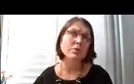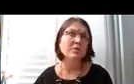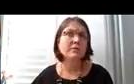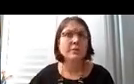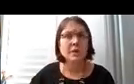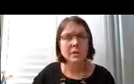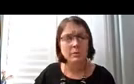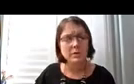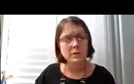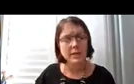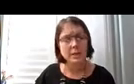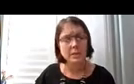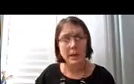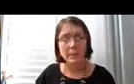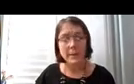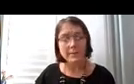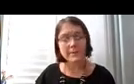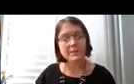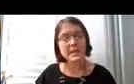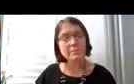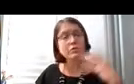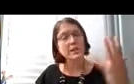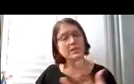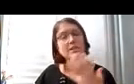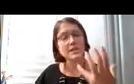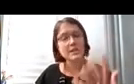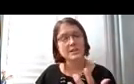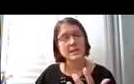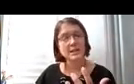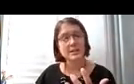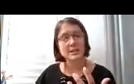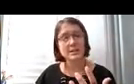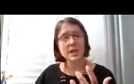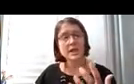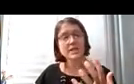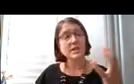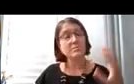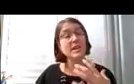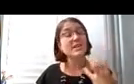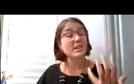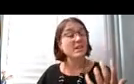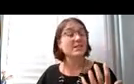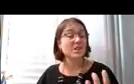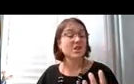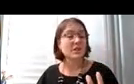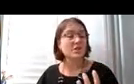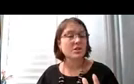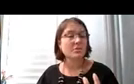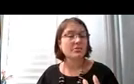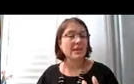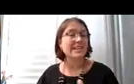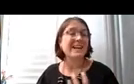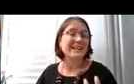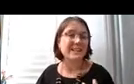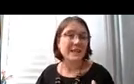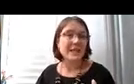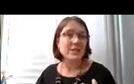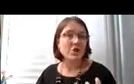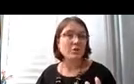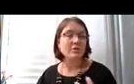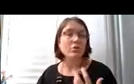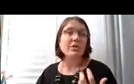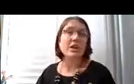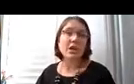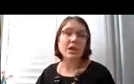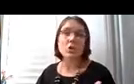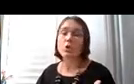really important for young people to think about, because they're moving into these sectors, and so they may need to change some of their tact